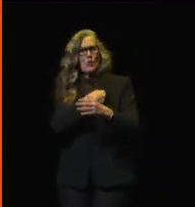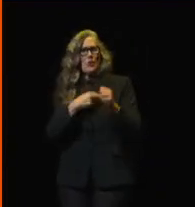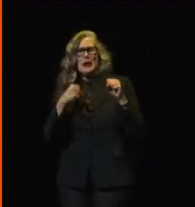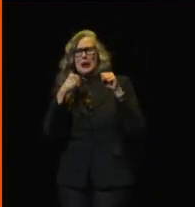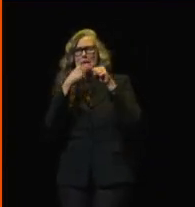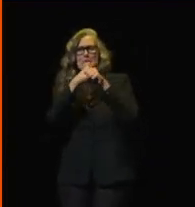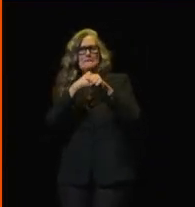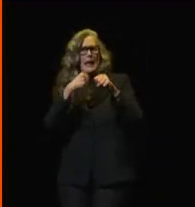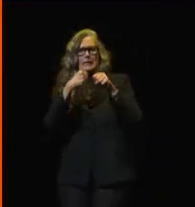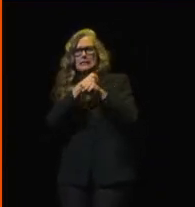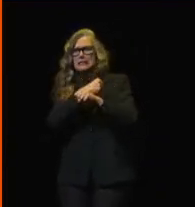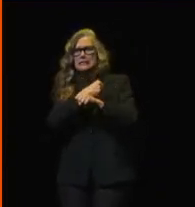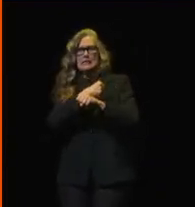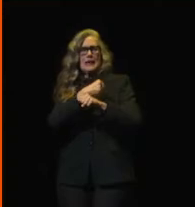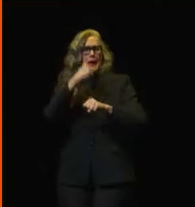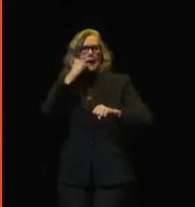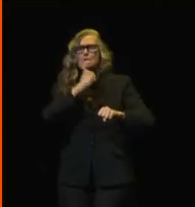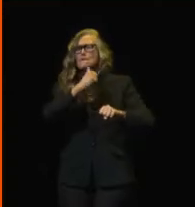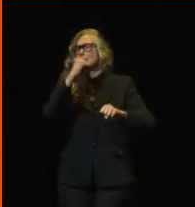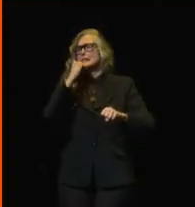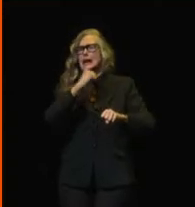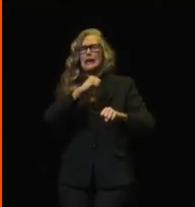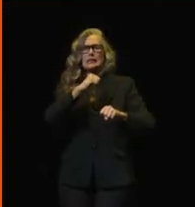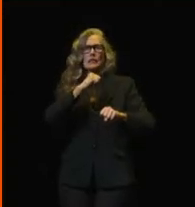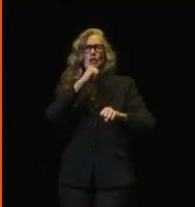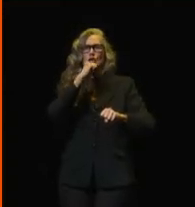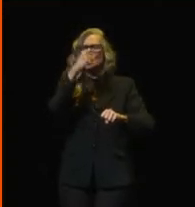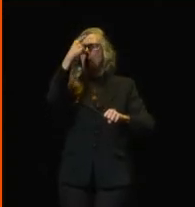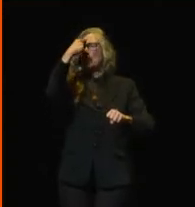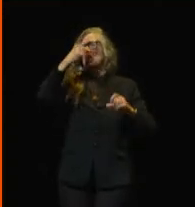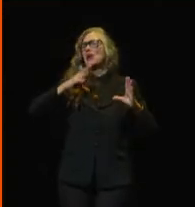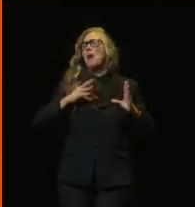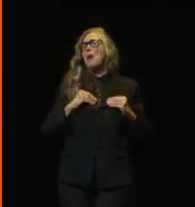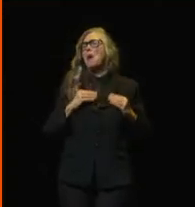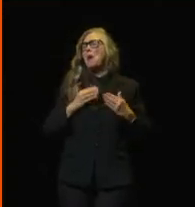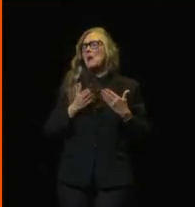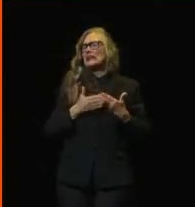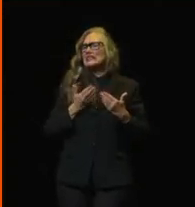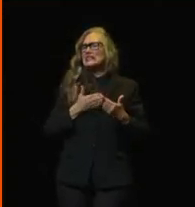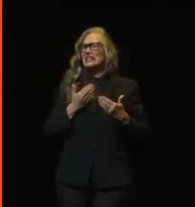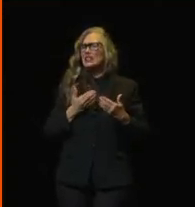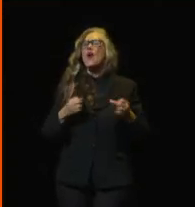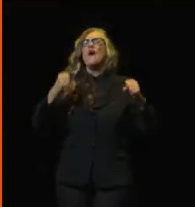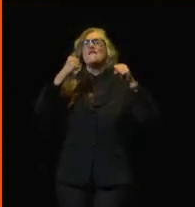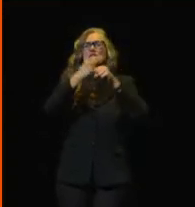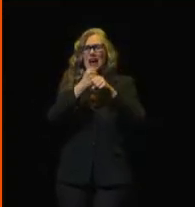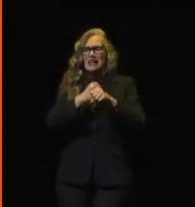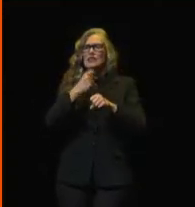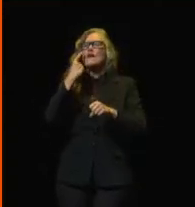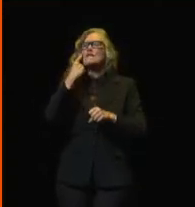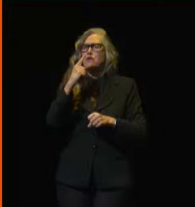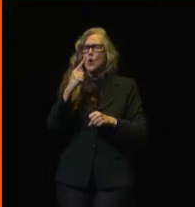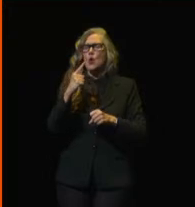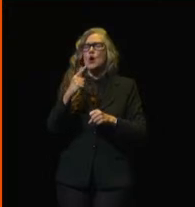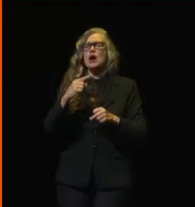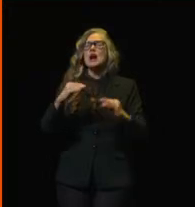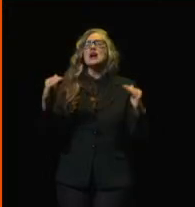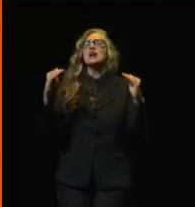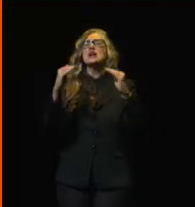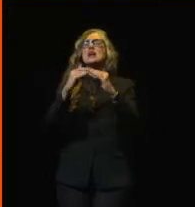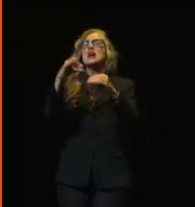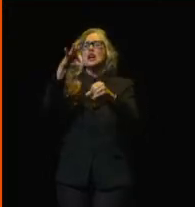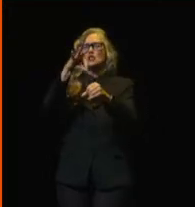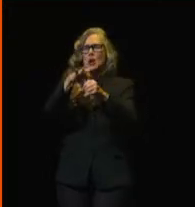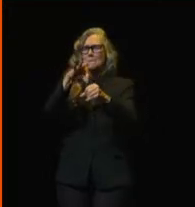of democracy. It is a reminder that even in the darkest times, there is no such